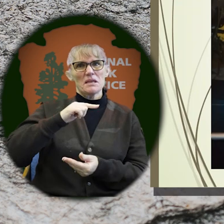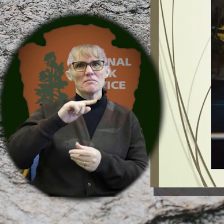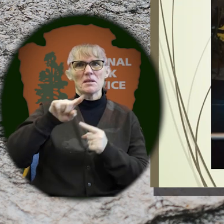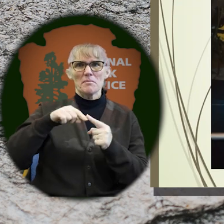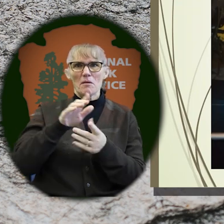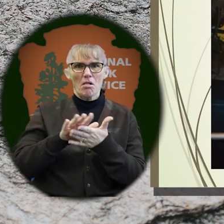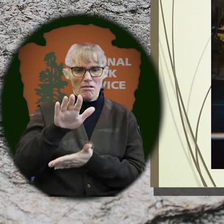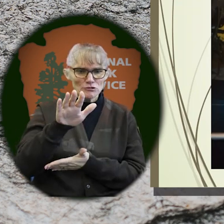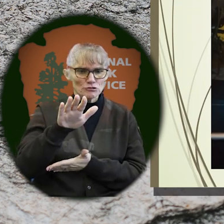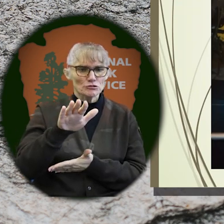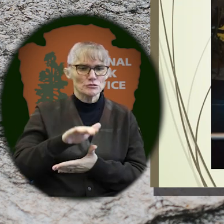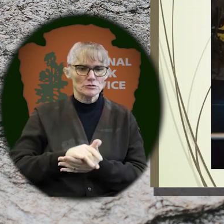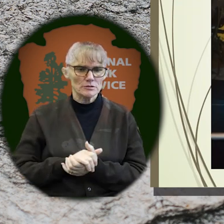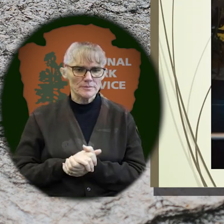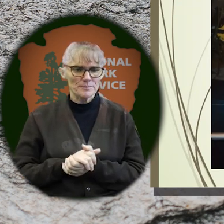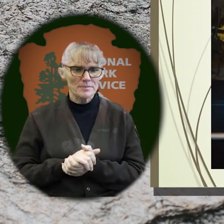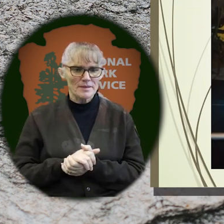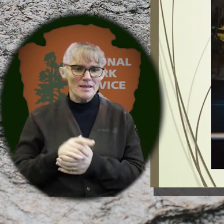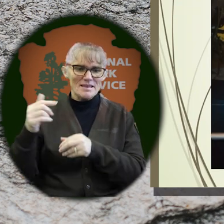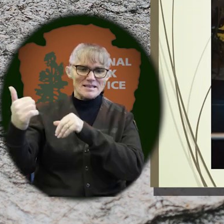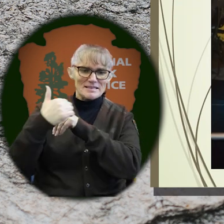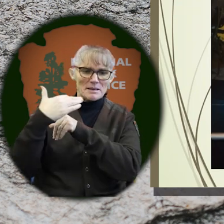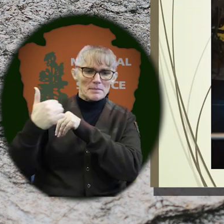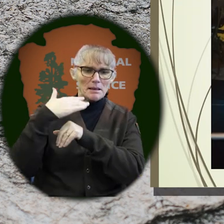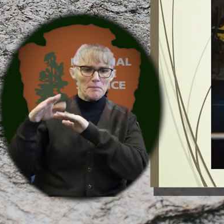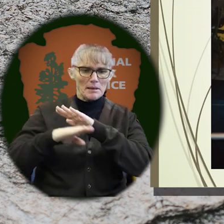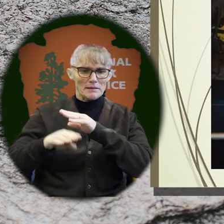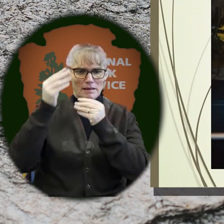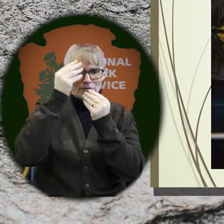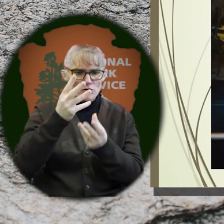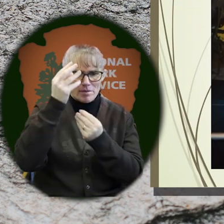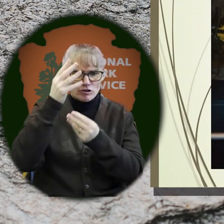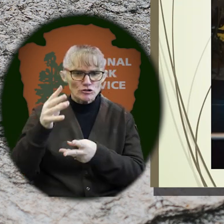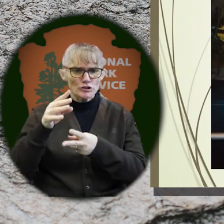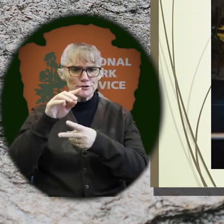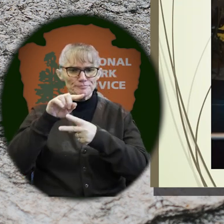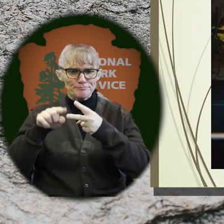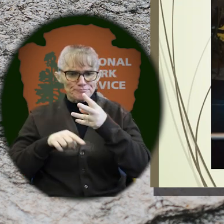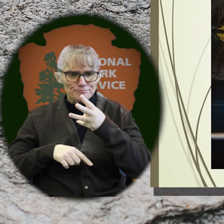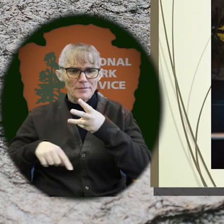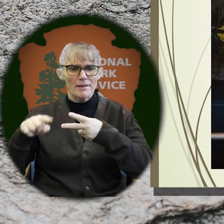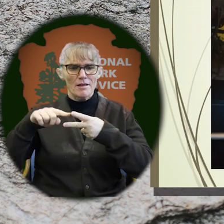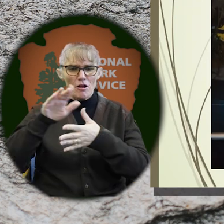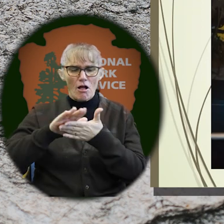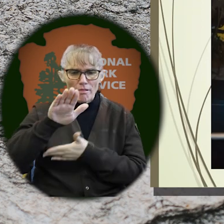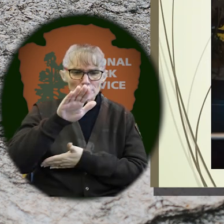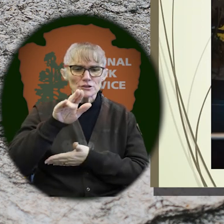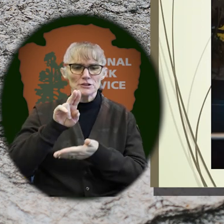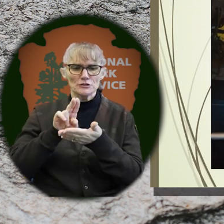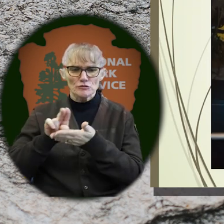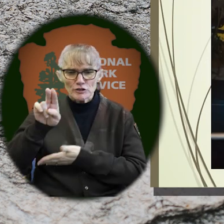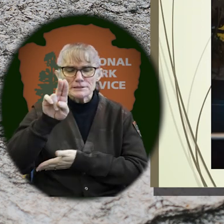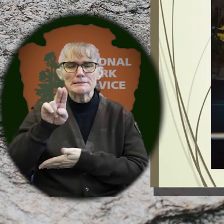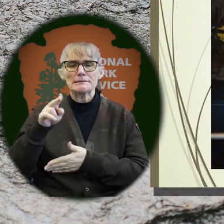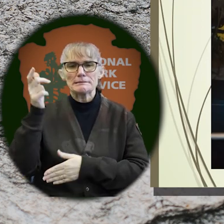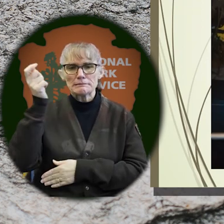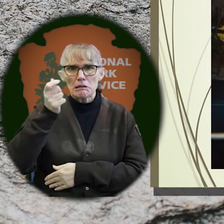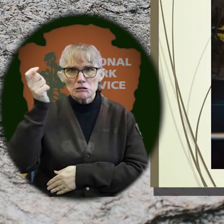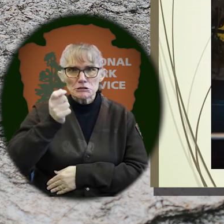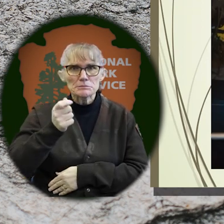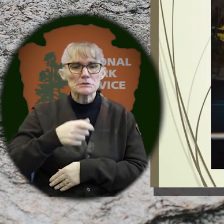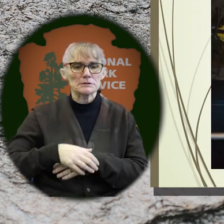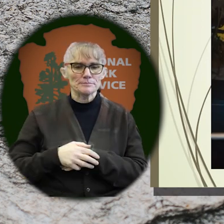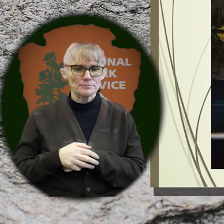me basically information about colleges and universities and scholarships. And he essentially